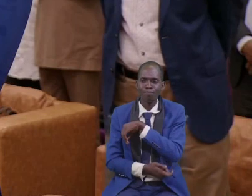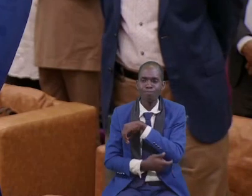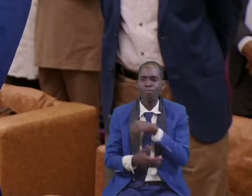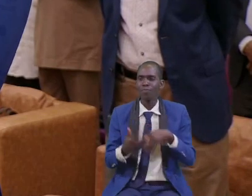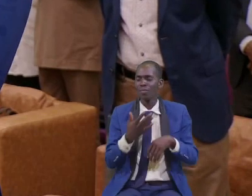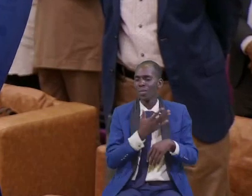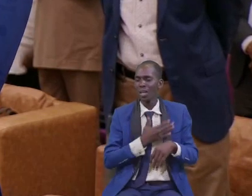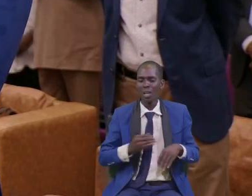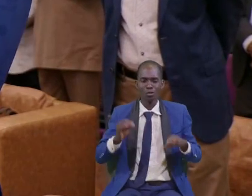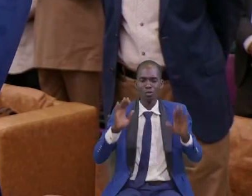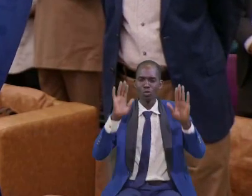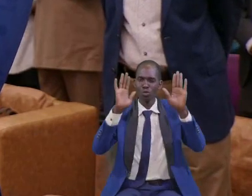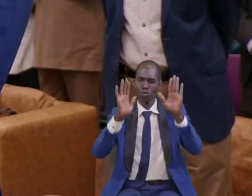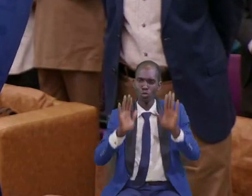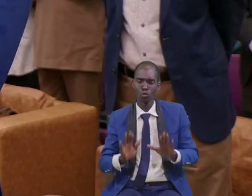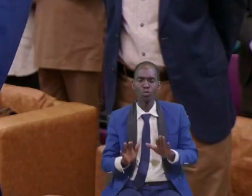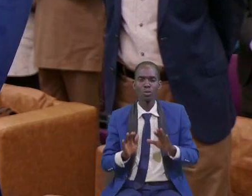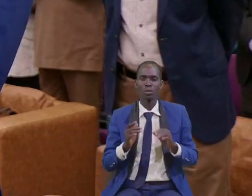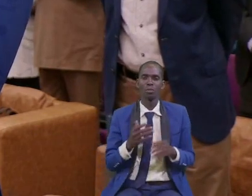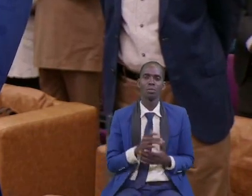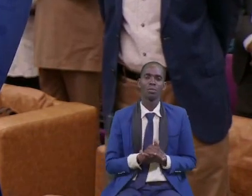and tribulations.